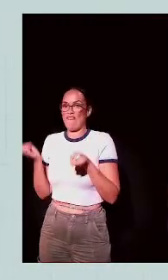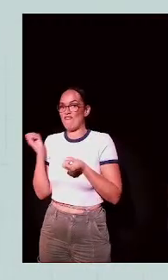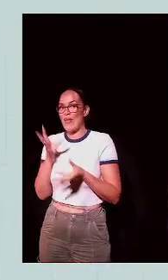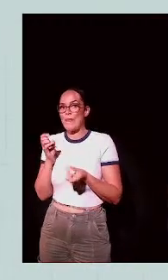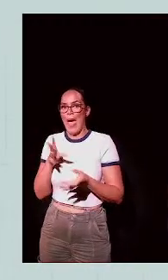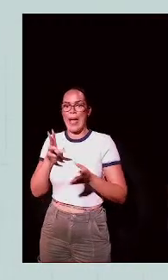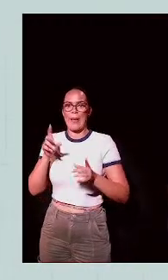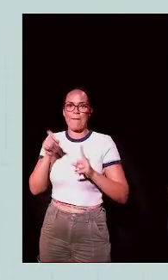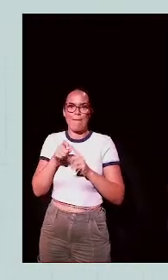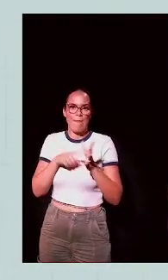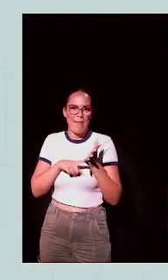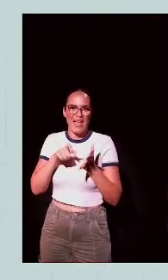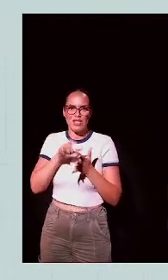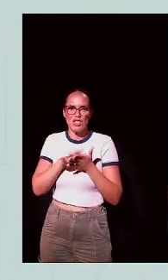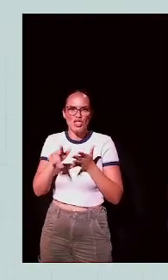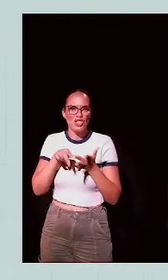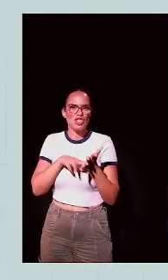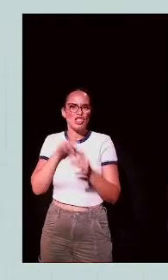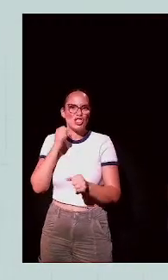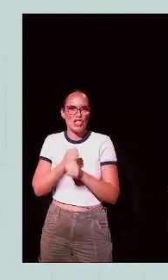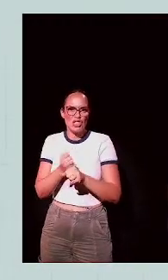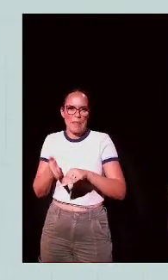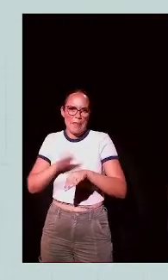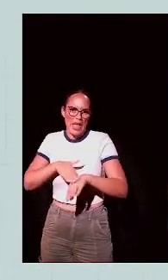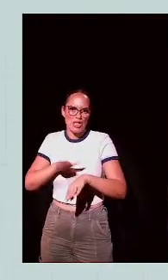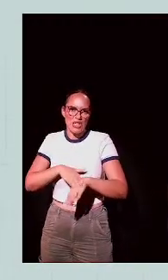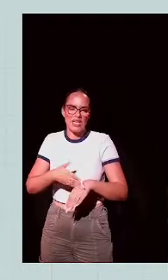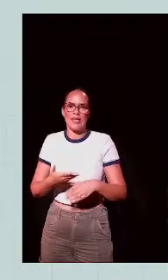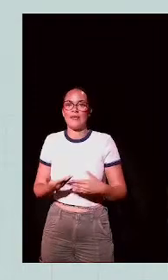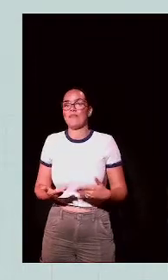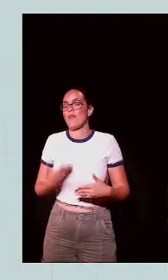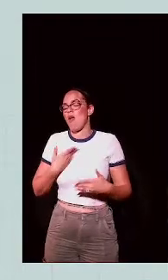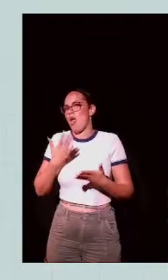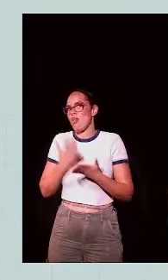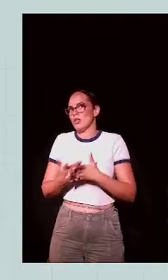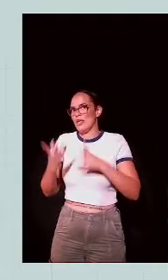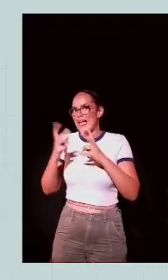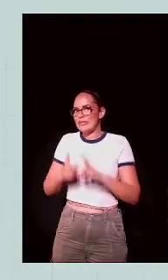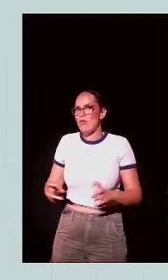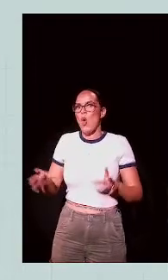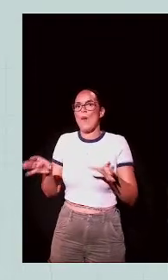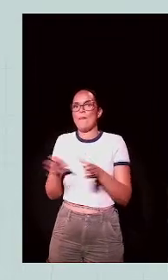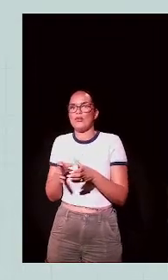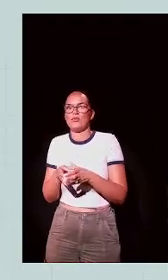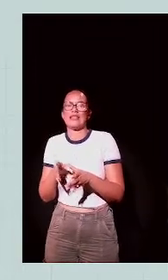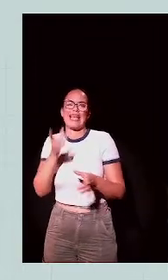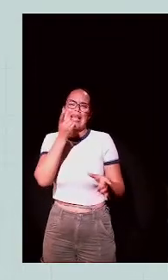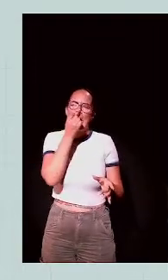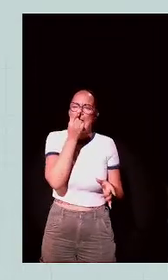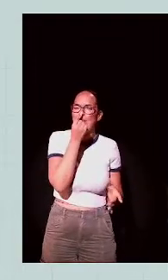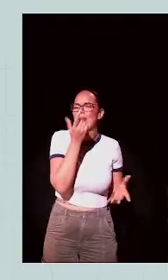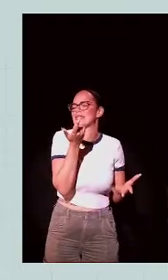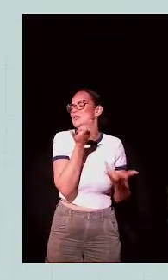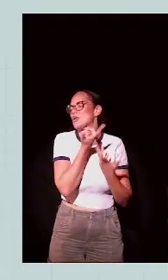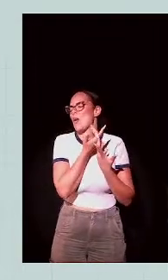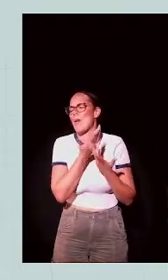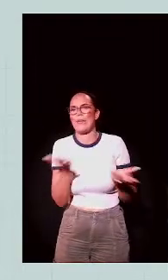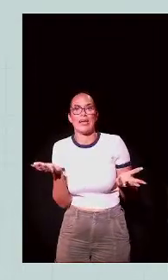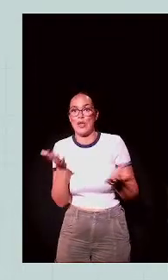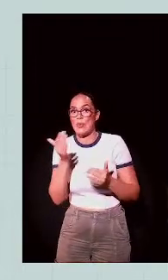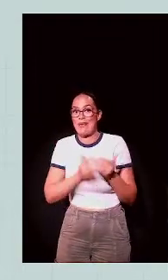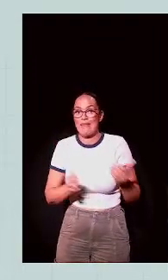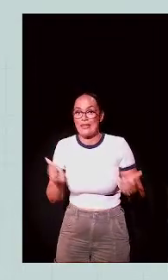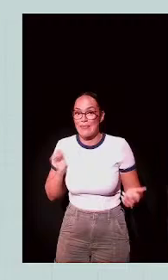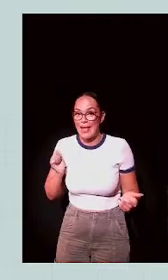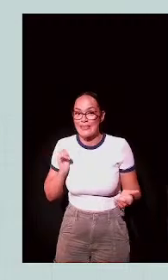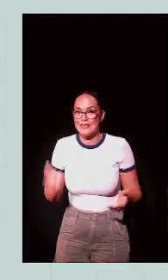patching and lots of kind of exploring modules capabilities beyond what you expected them to be able